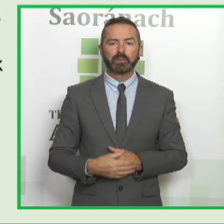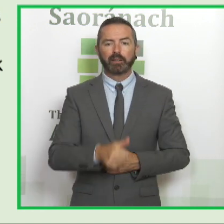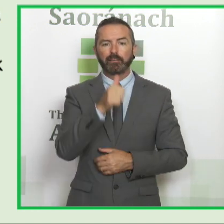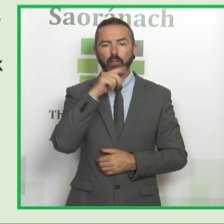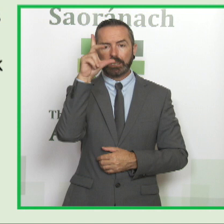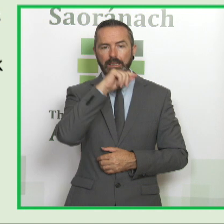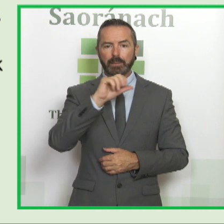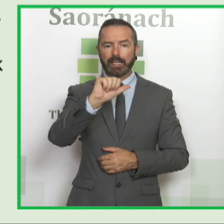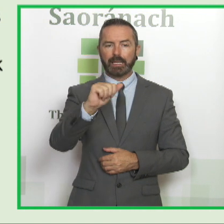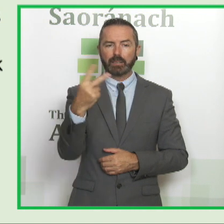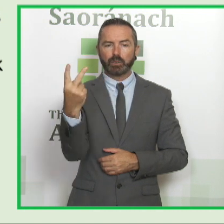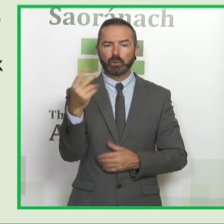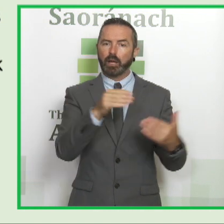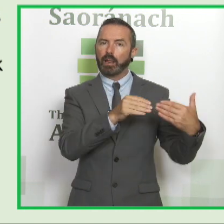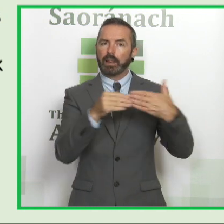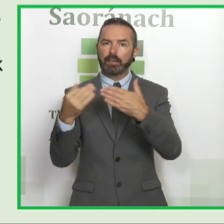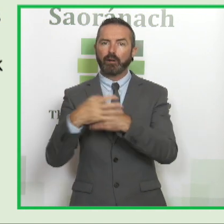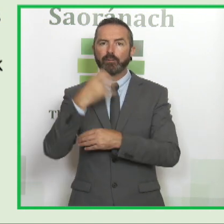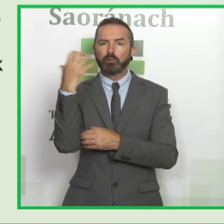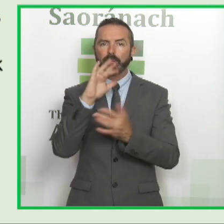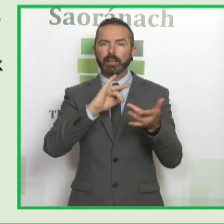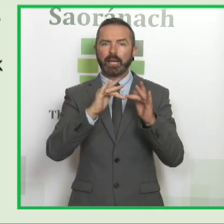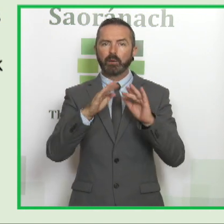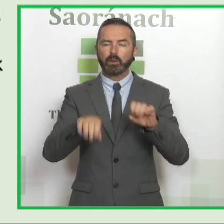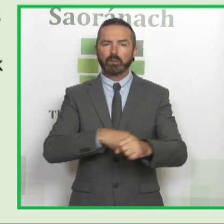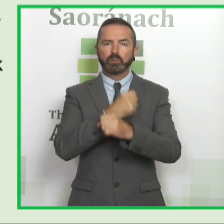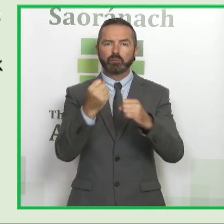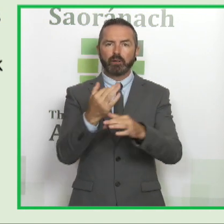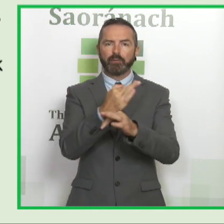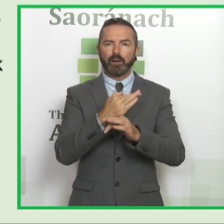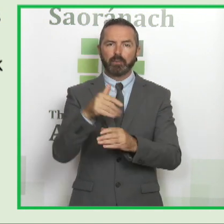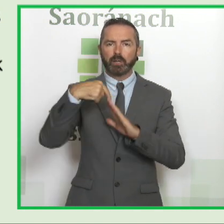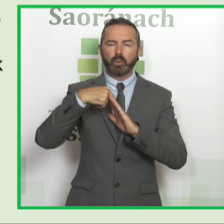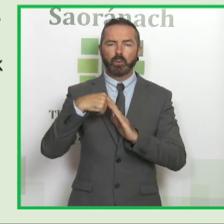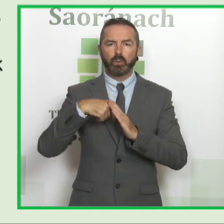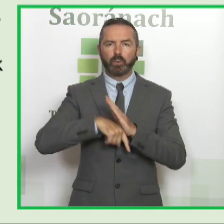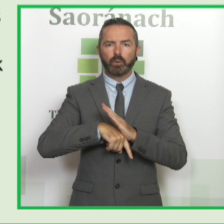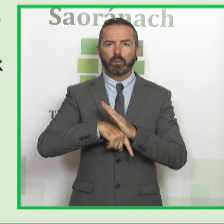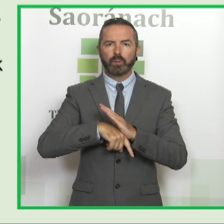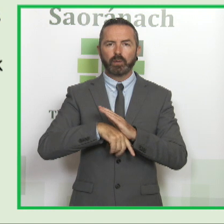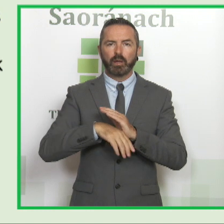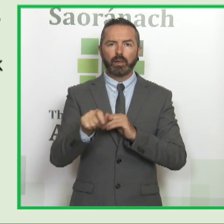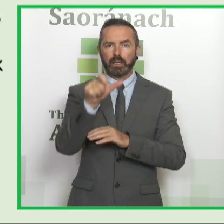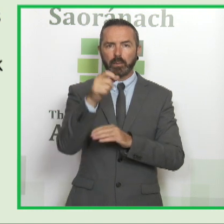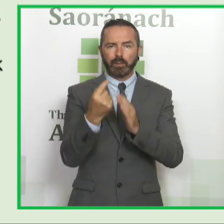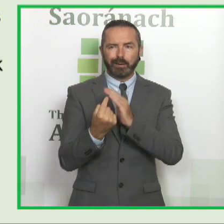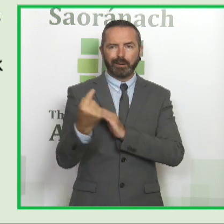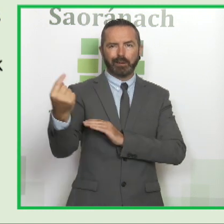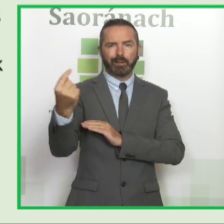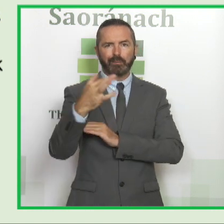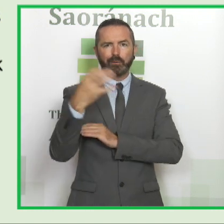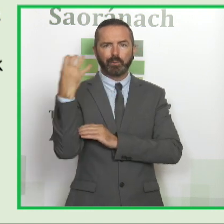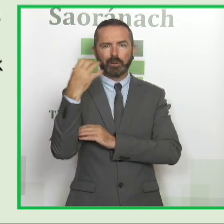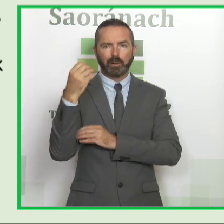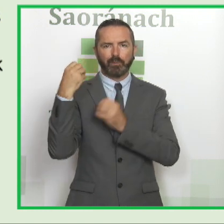A2, the leader of a criminal network with a strong family core. This individual was distant from committing offences. He created